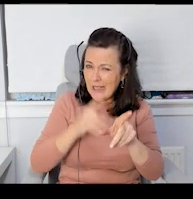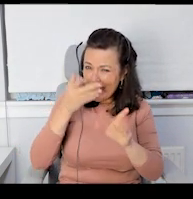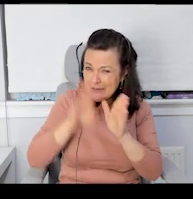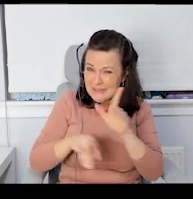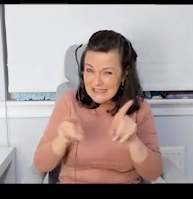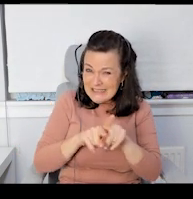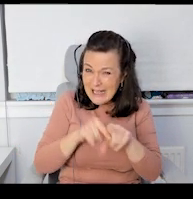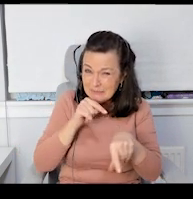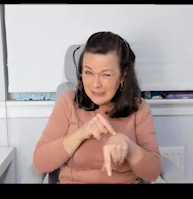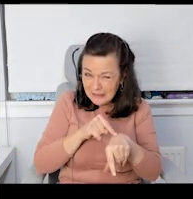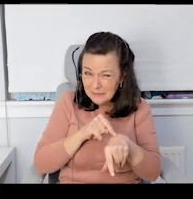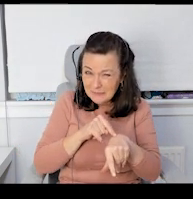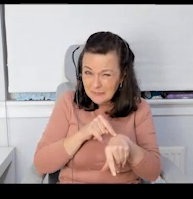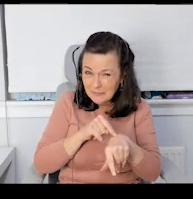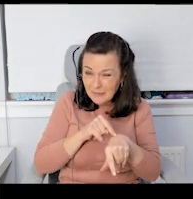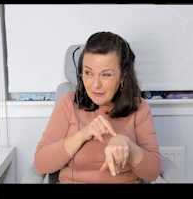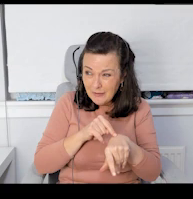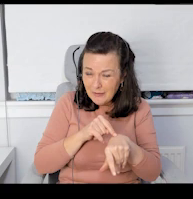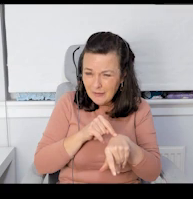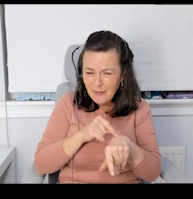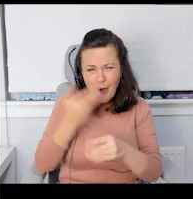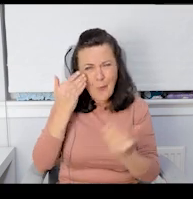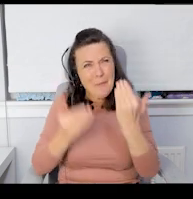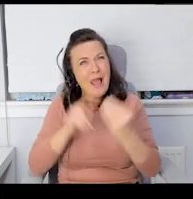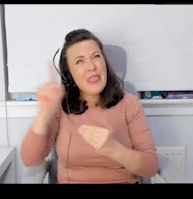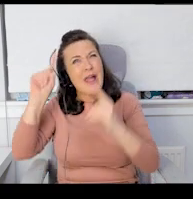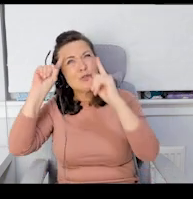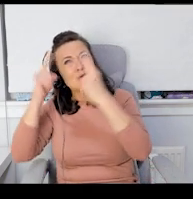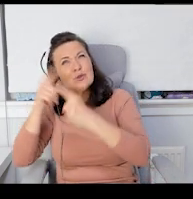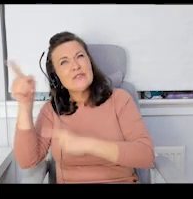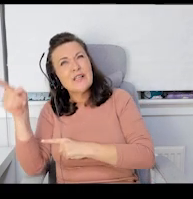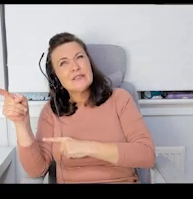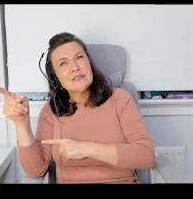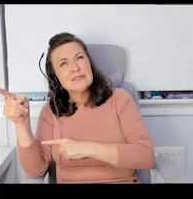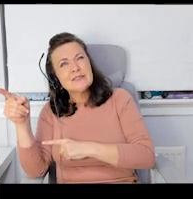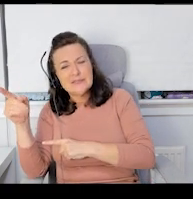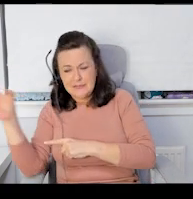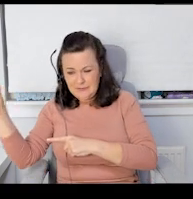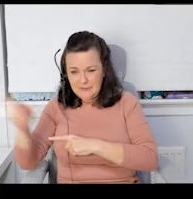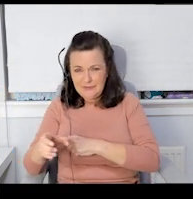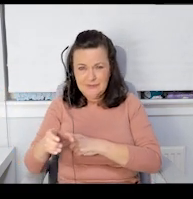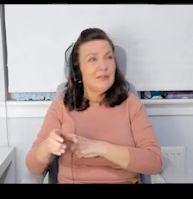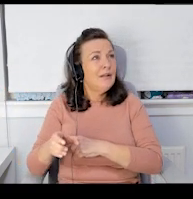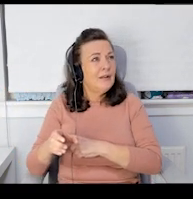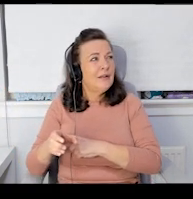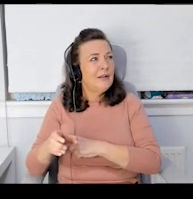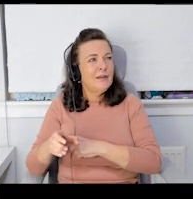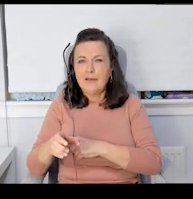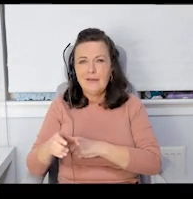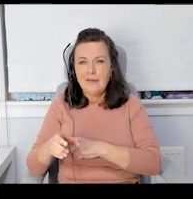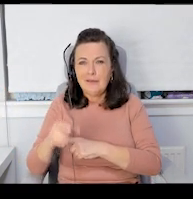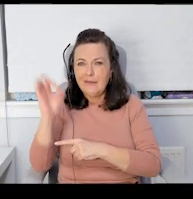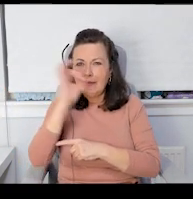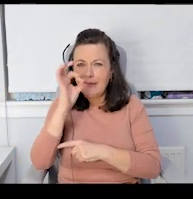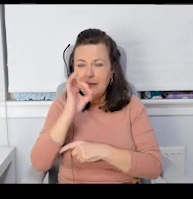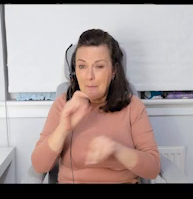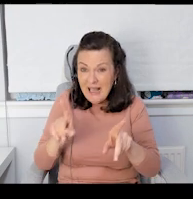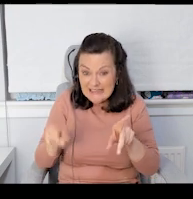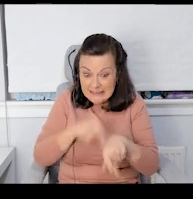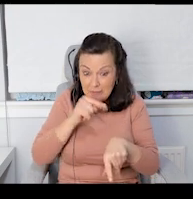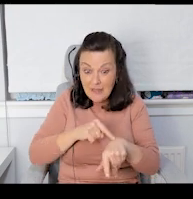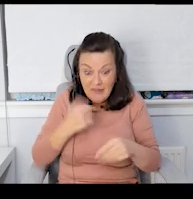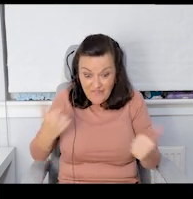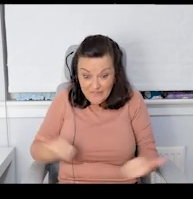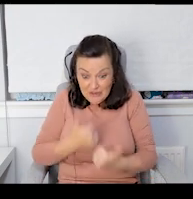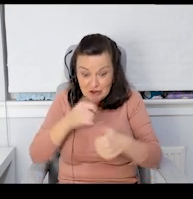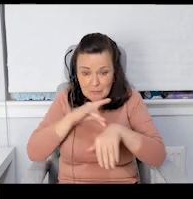of the apprenticeship, I get a full job role. So it's mind-boggling to me how amazing a graduate apprenticeship is and how